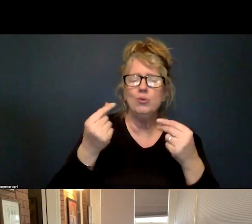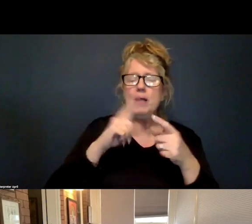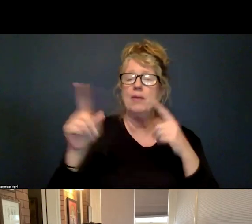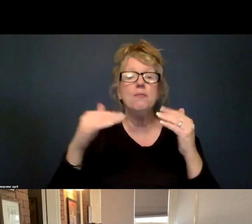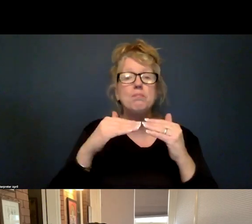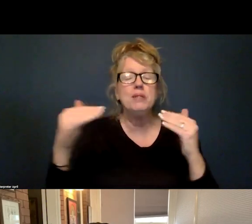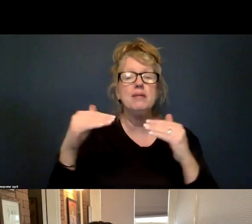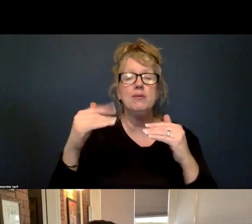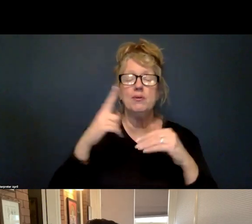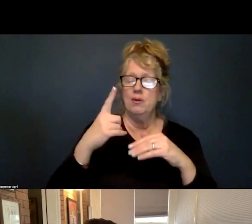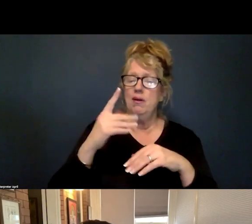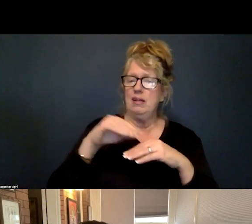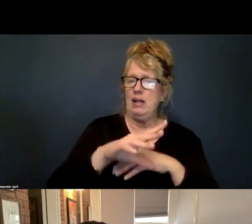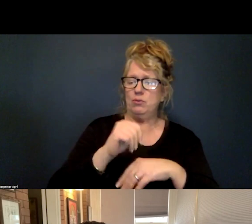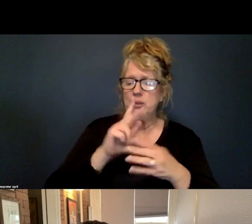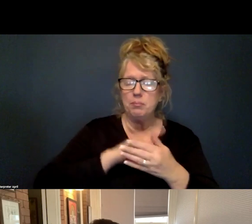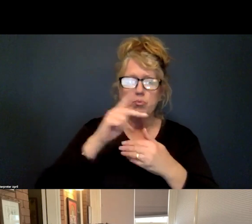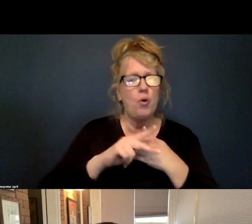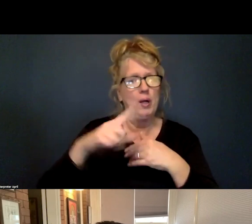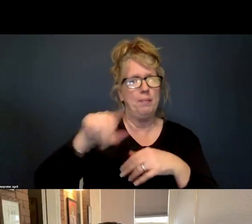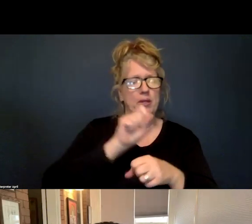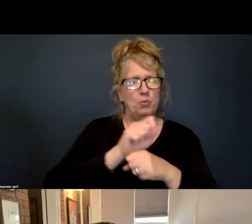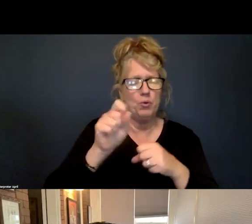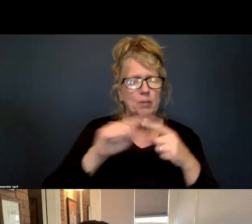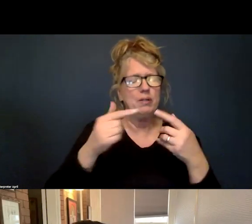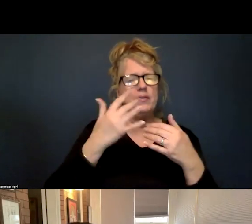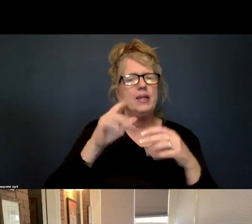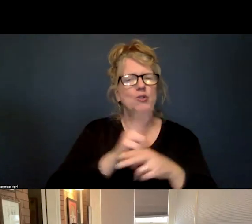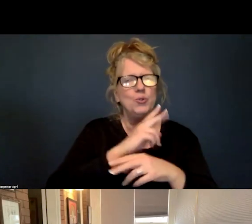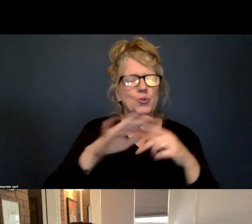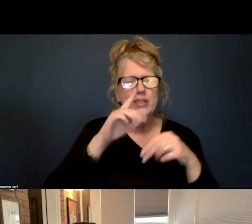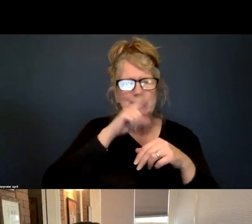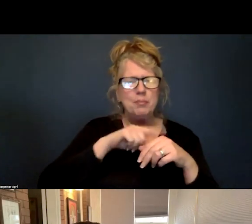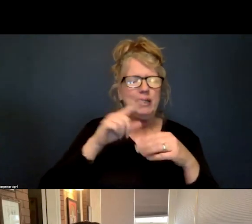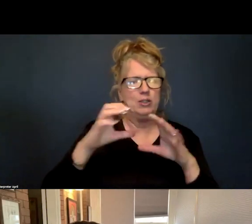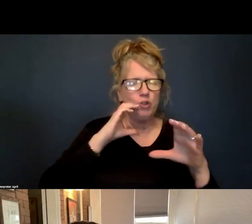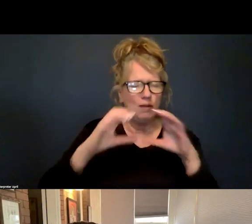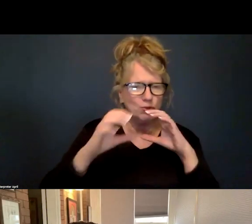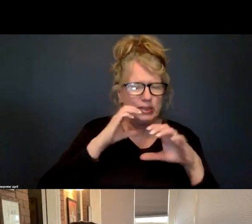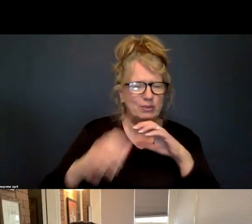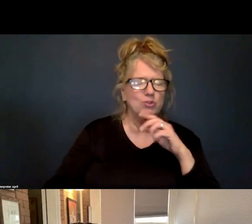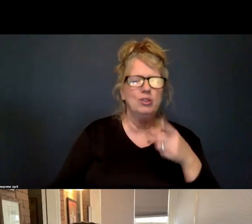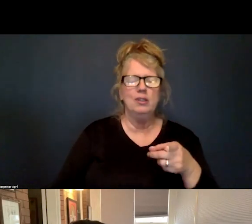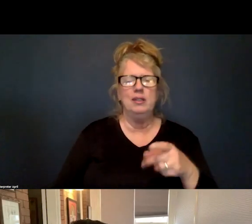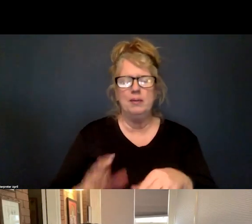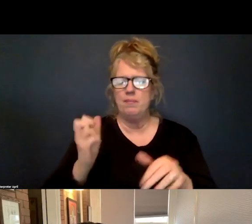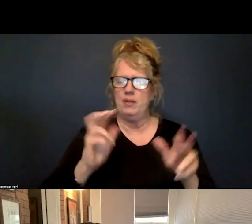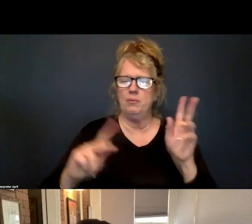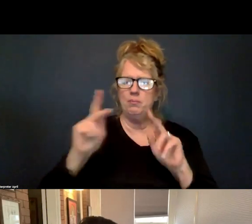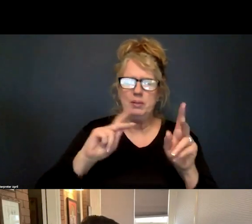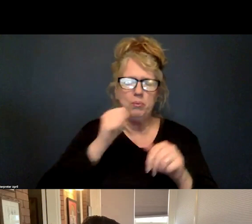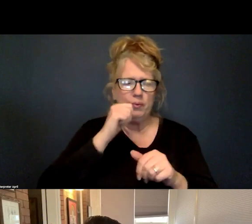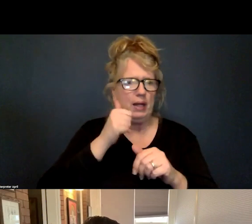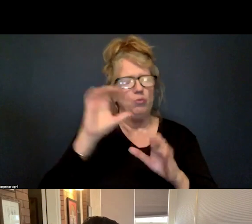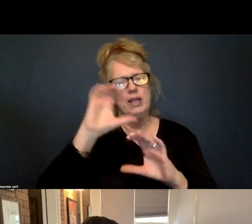counseling program that they were working with. They used simulated conversation. So this is a study not using folks who were seeking help,